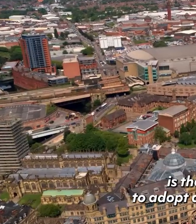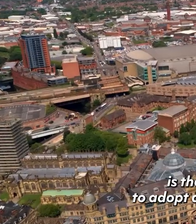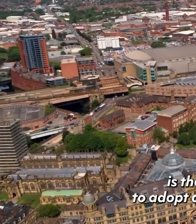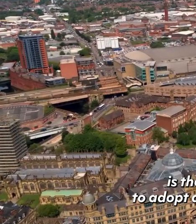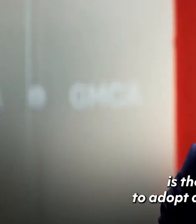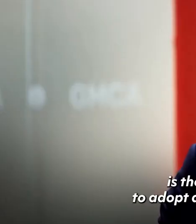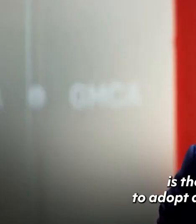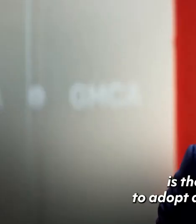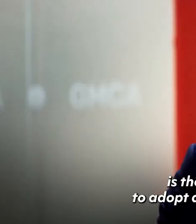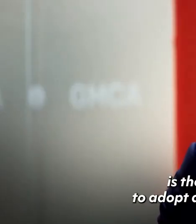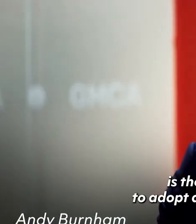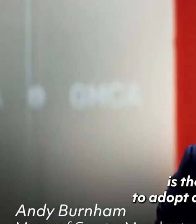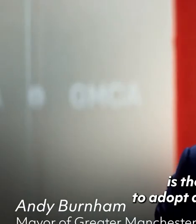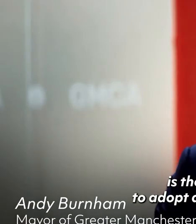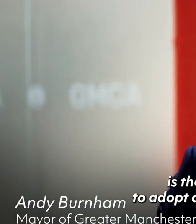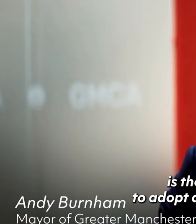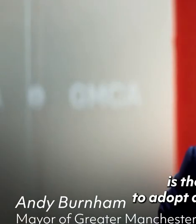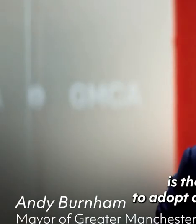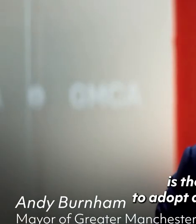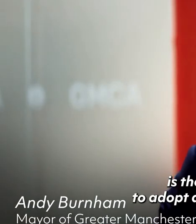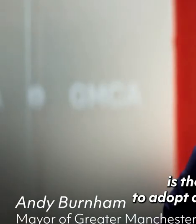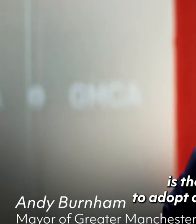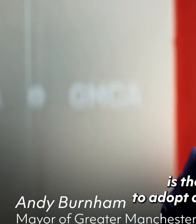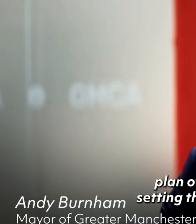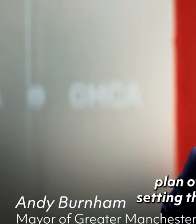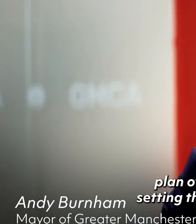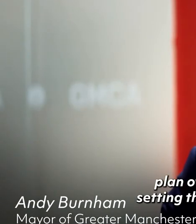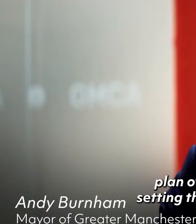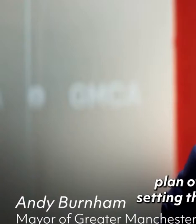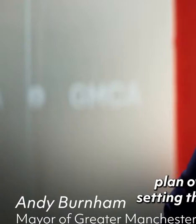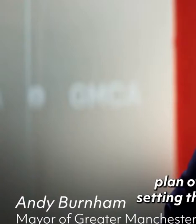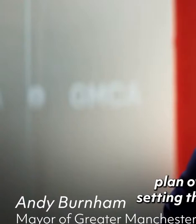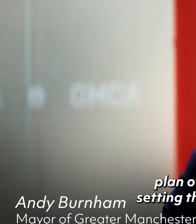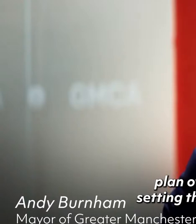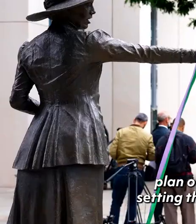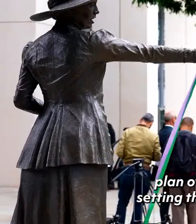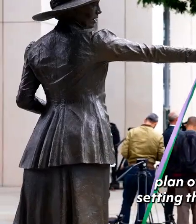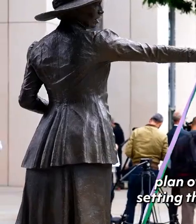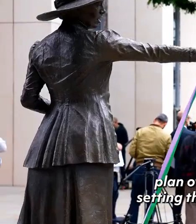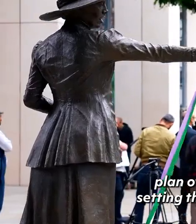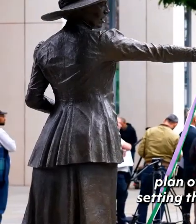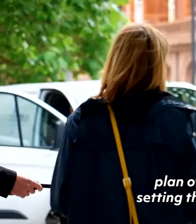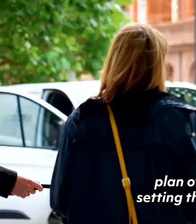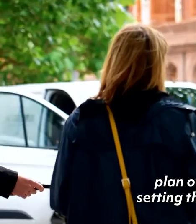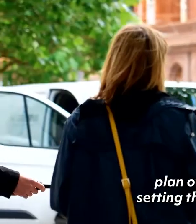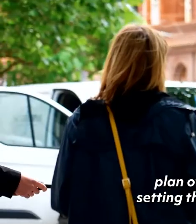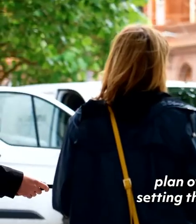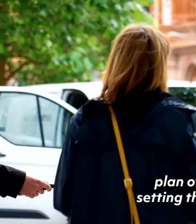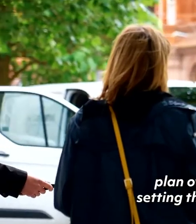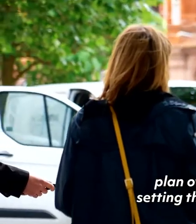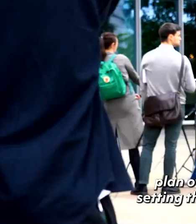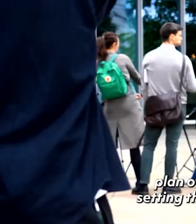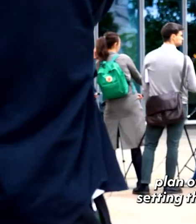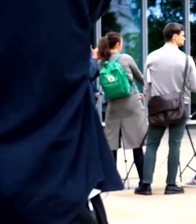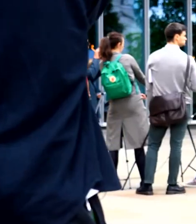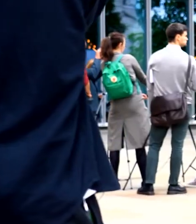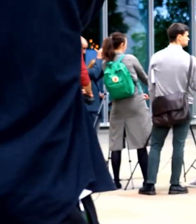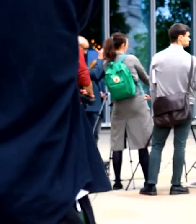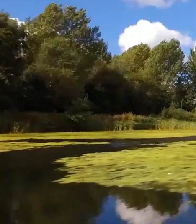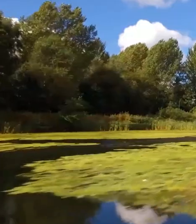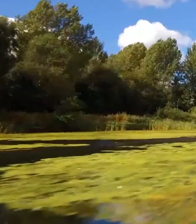In the UK to adopt an accelerated carbon reduction plan over the next 5 years. We're setting the standard for others to